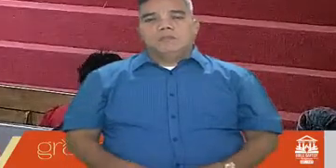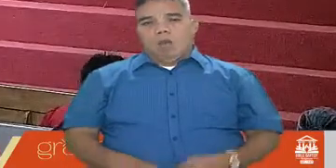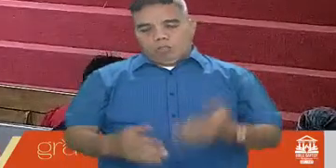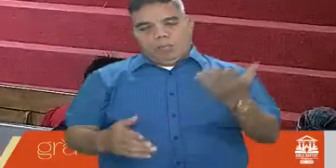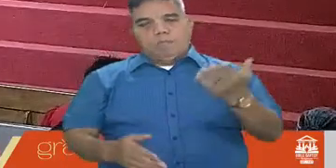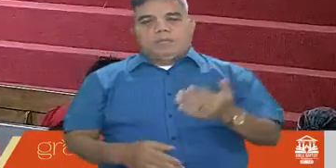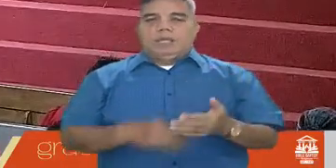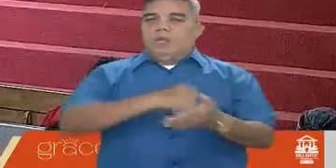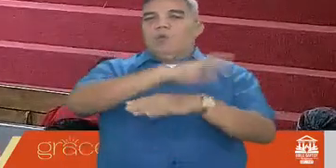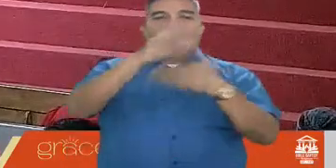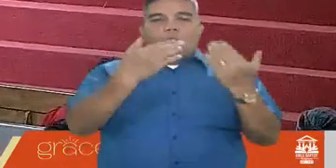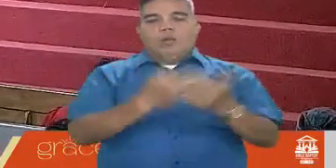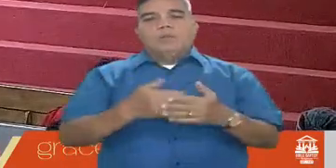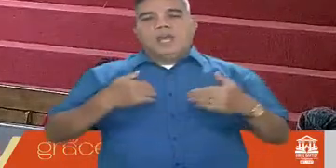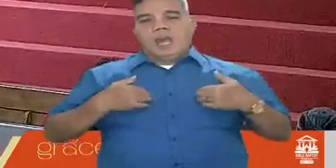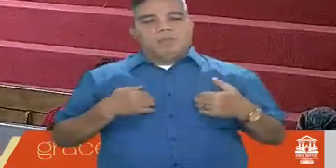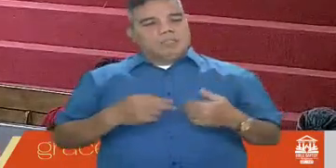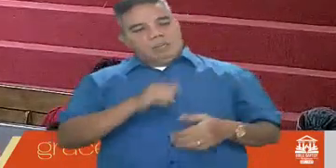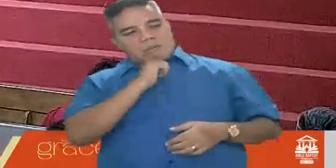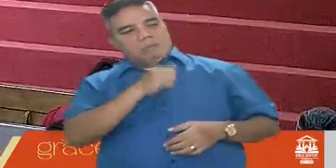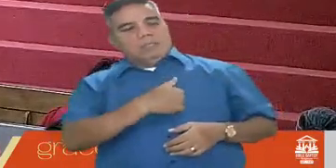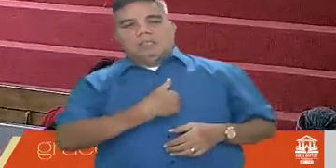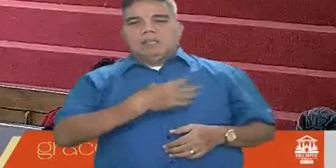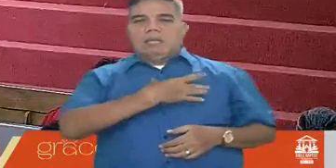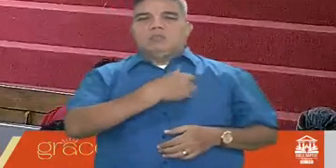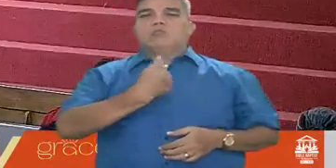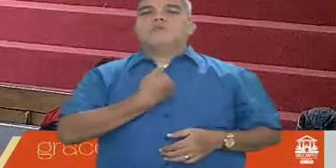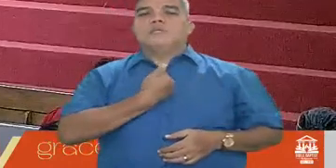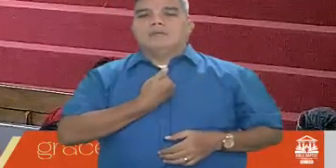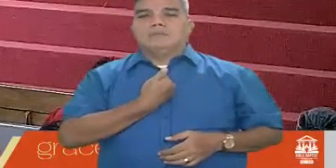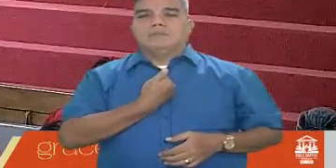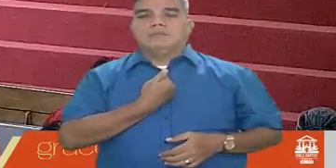magkita masalaypon, poros magkita doon na insecurities.